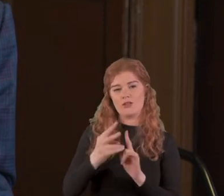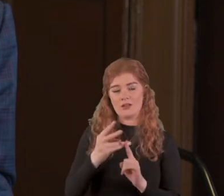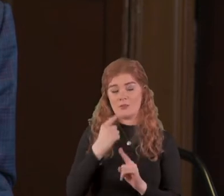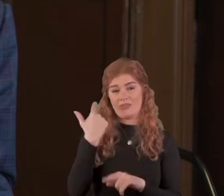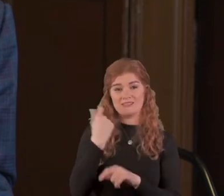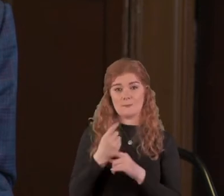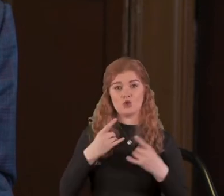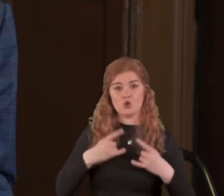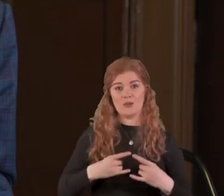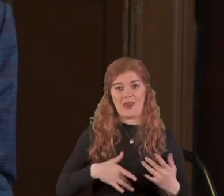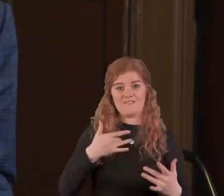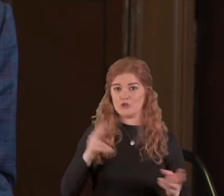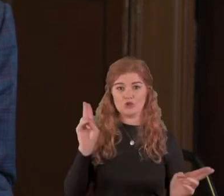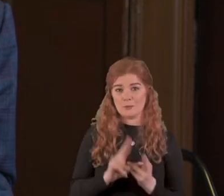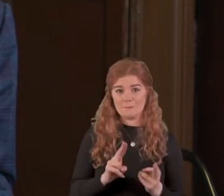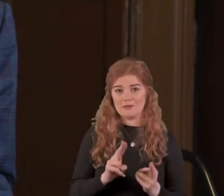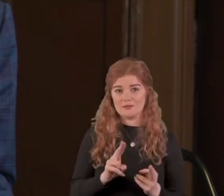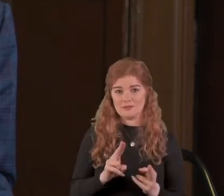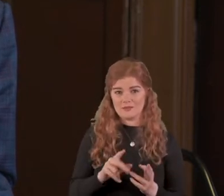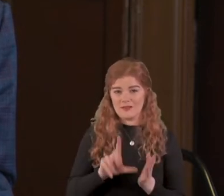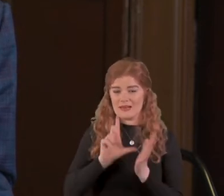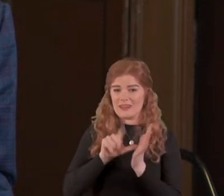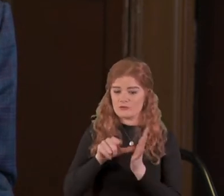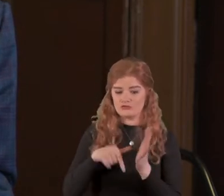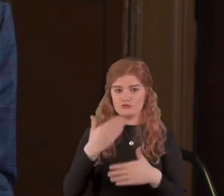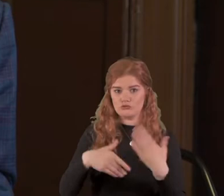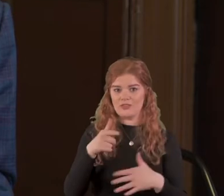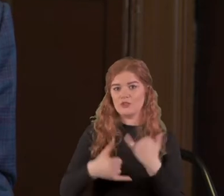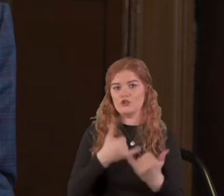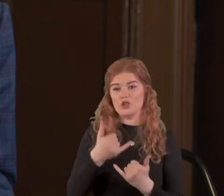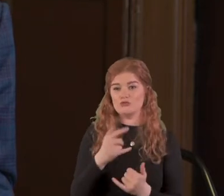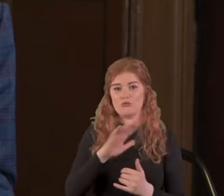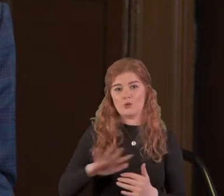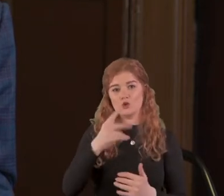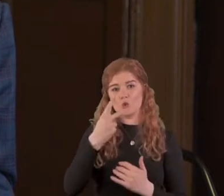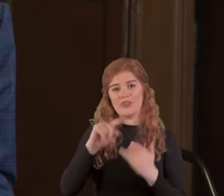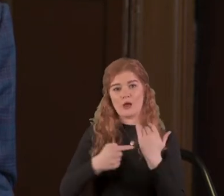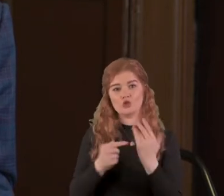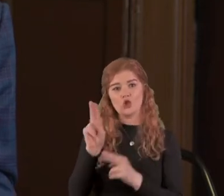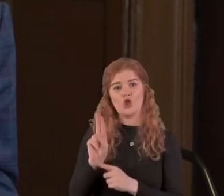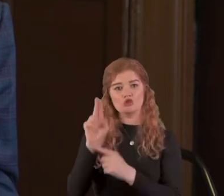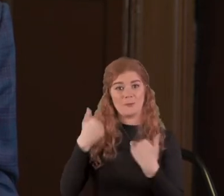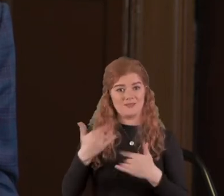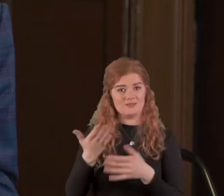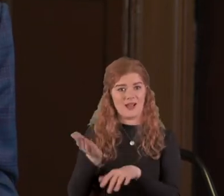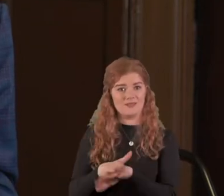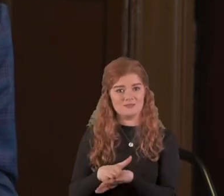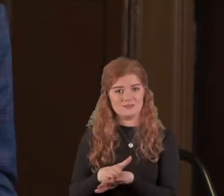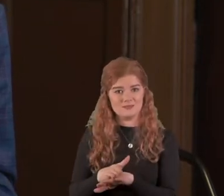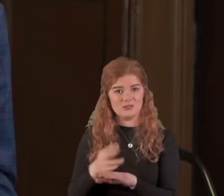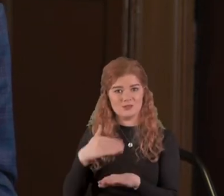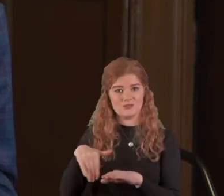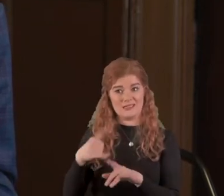the time. I mean, as I say, you know, later that year, 2,000 Ulstermen died